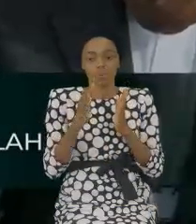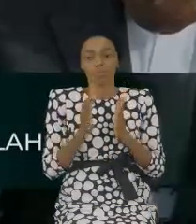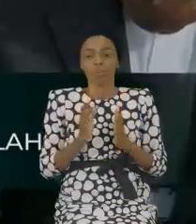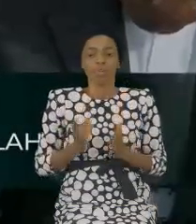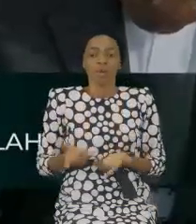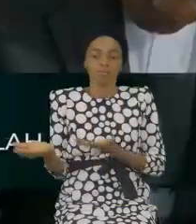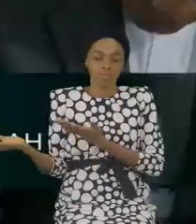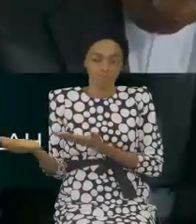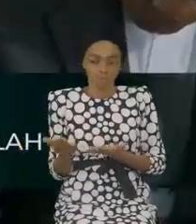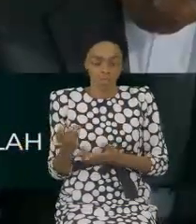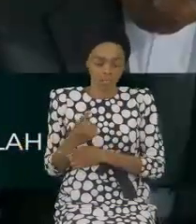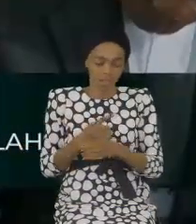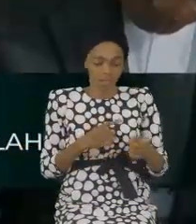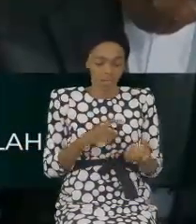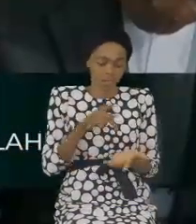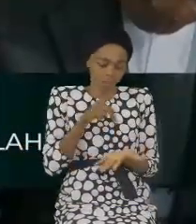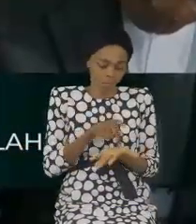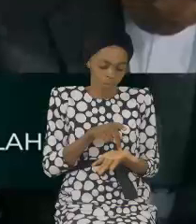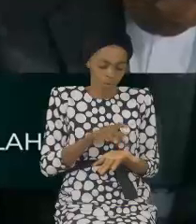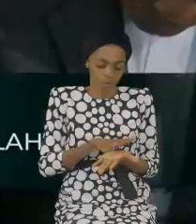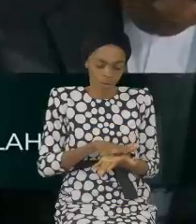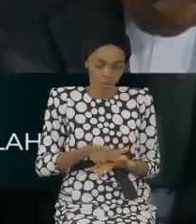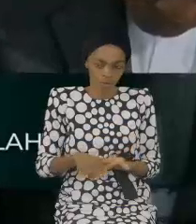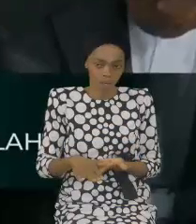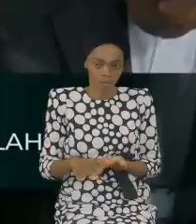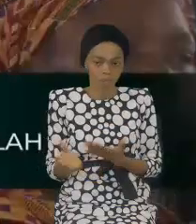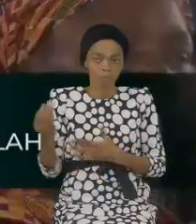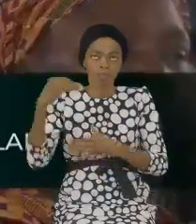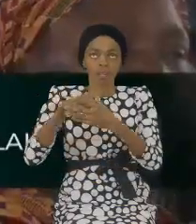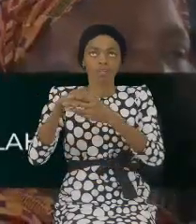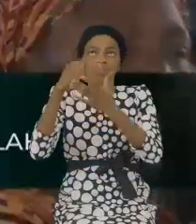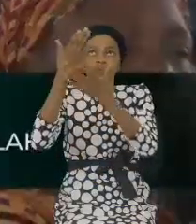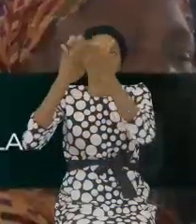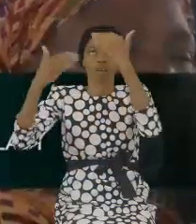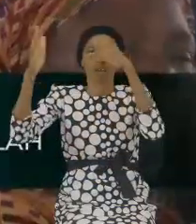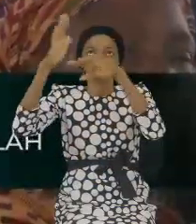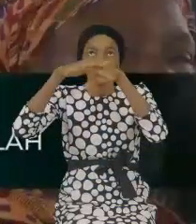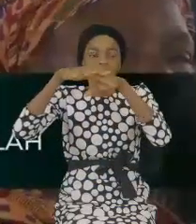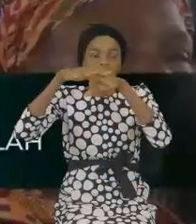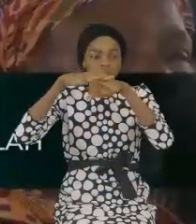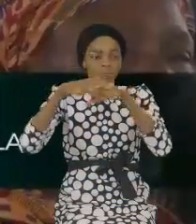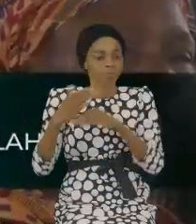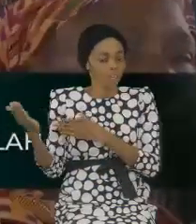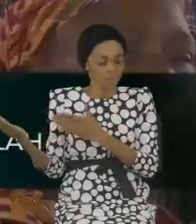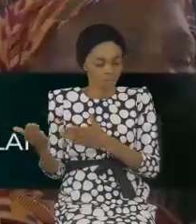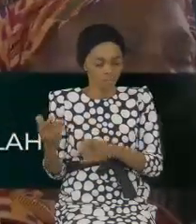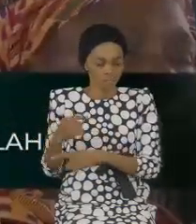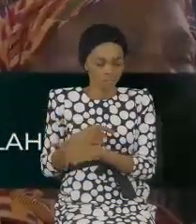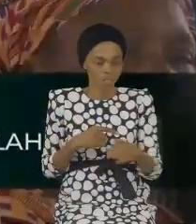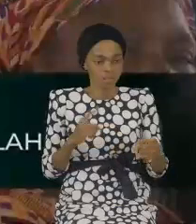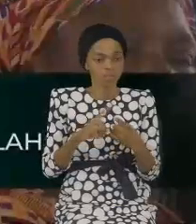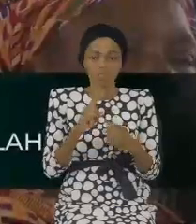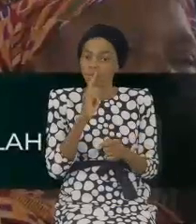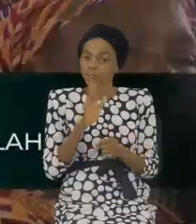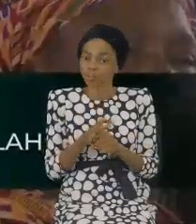them purified into Beulah. Bring them into the promised land,